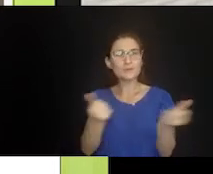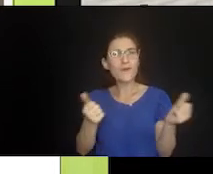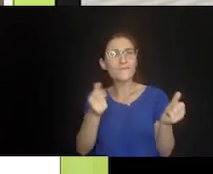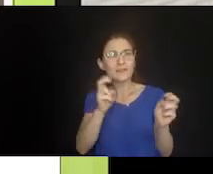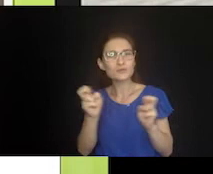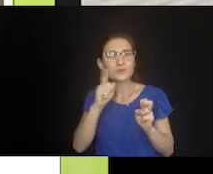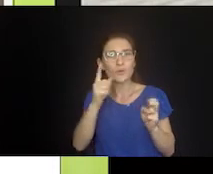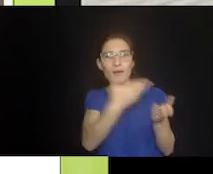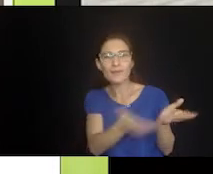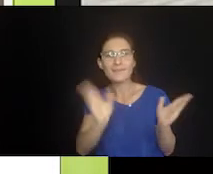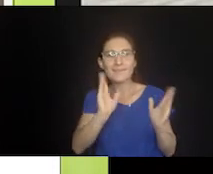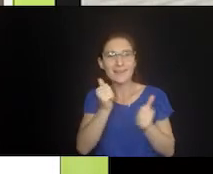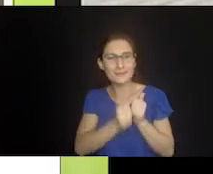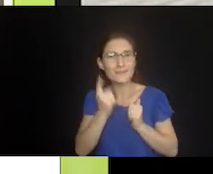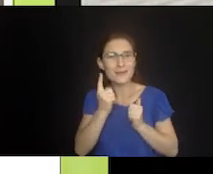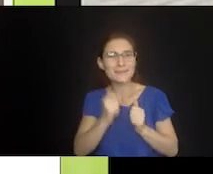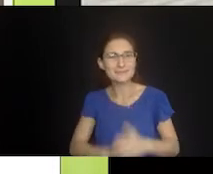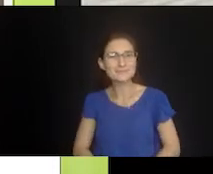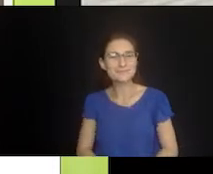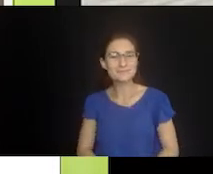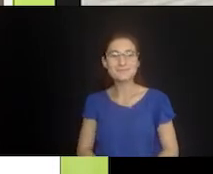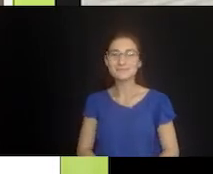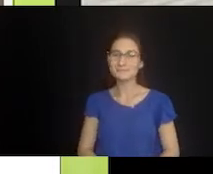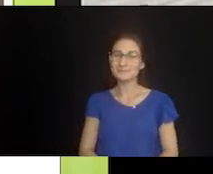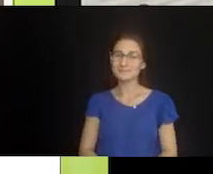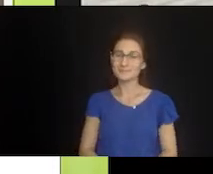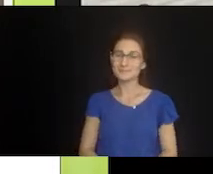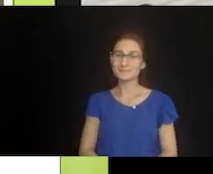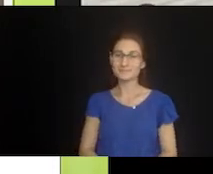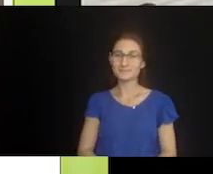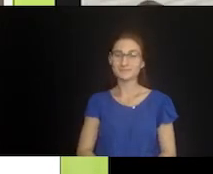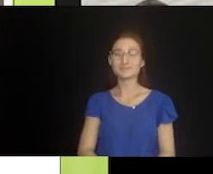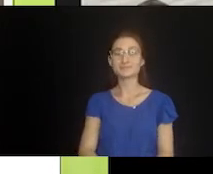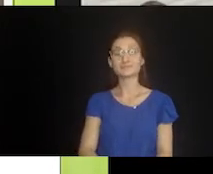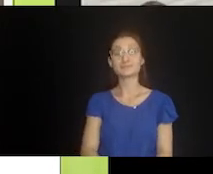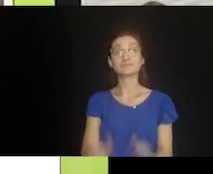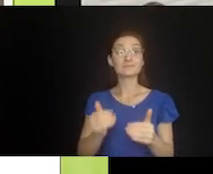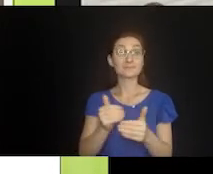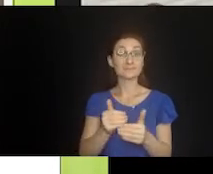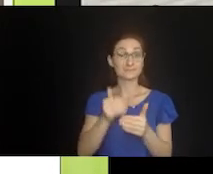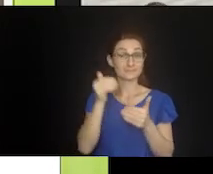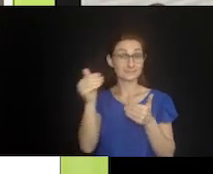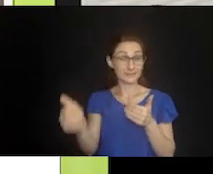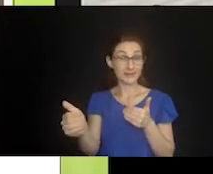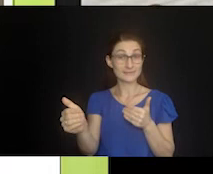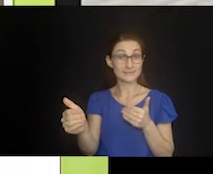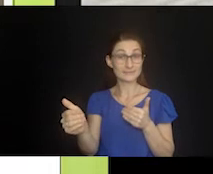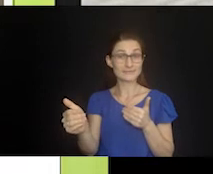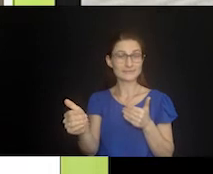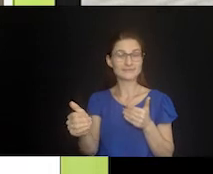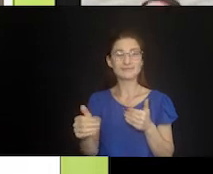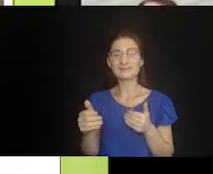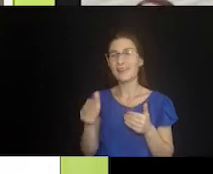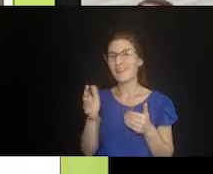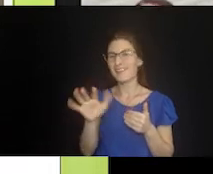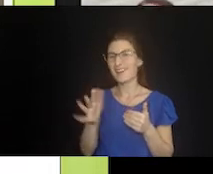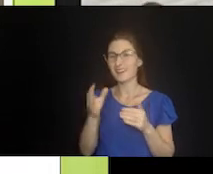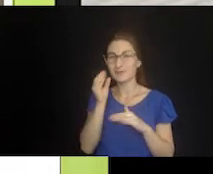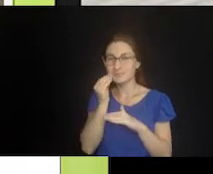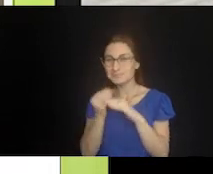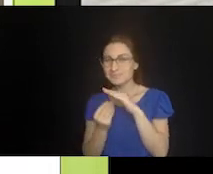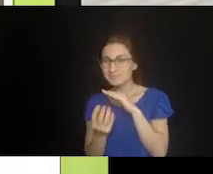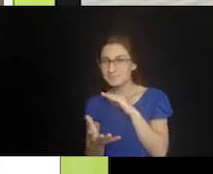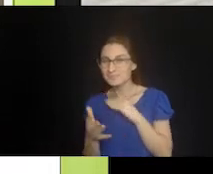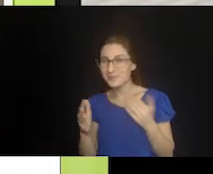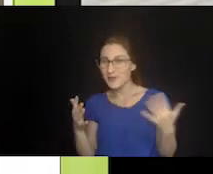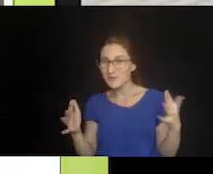issues. So that's kind of our thinking behind that. So next slide, please. So the next thing you're going to